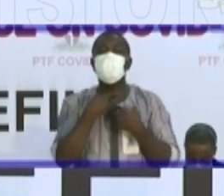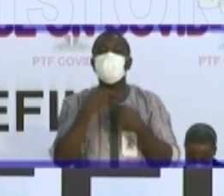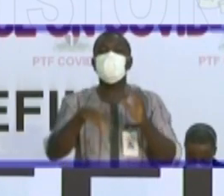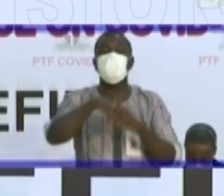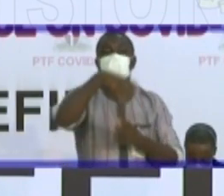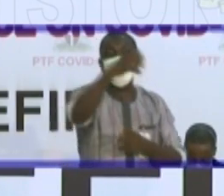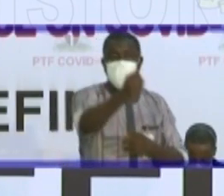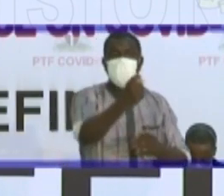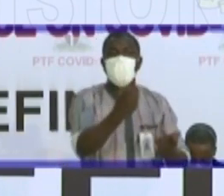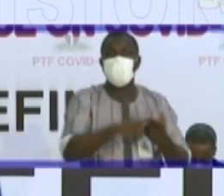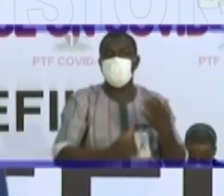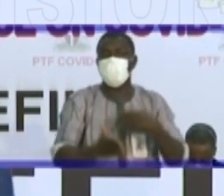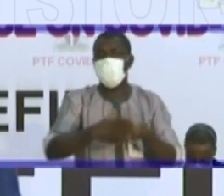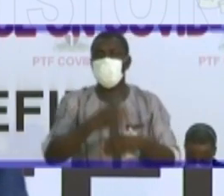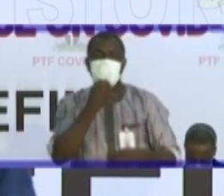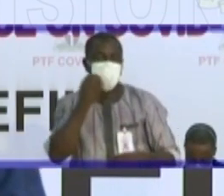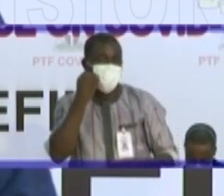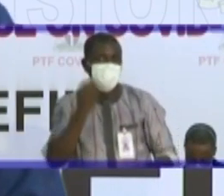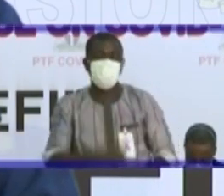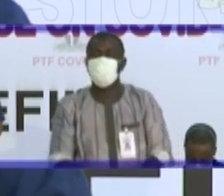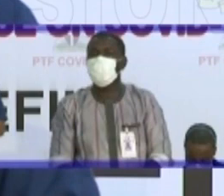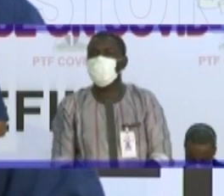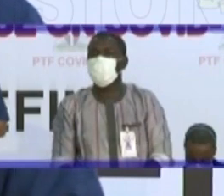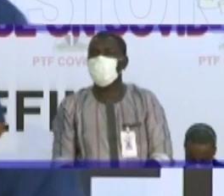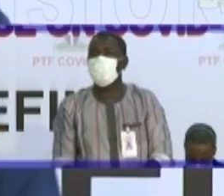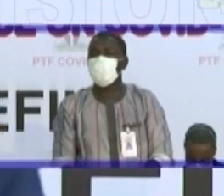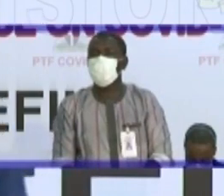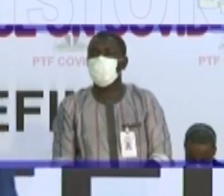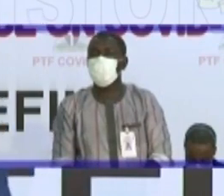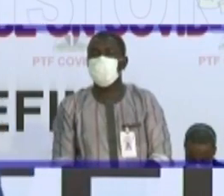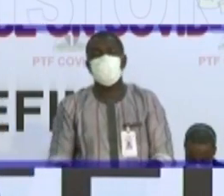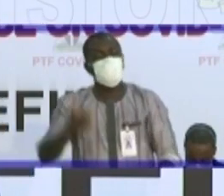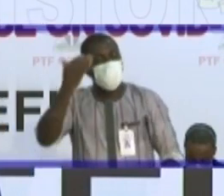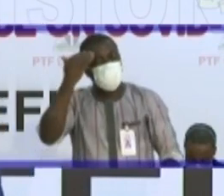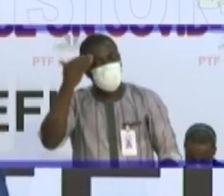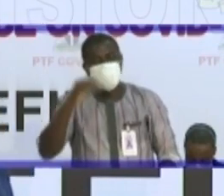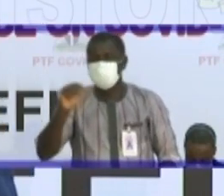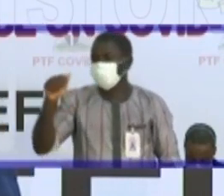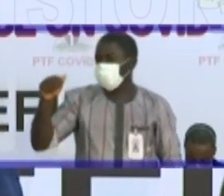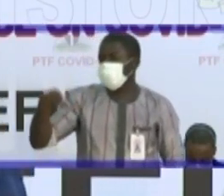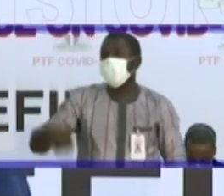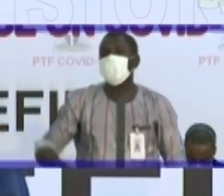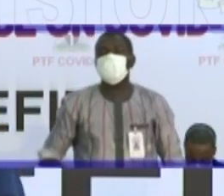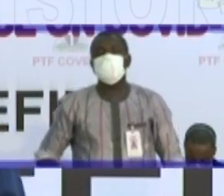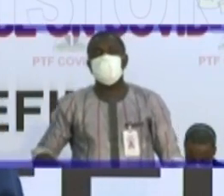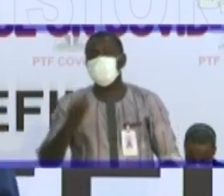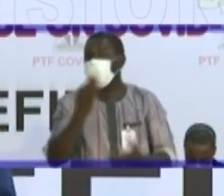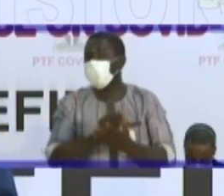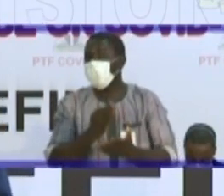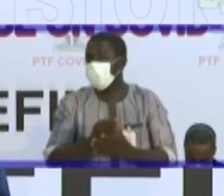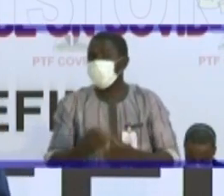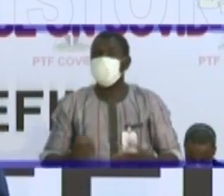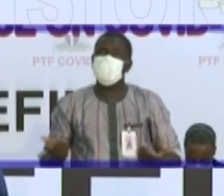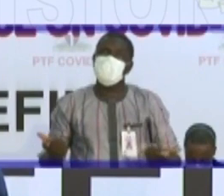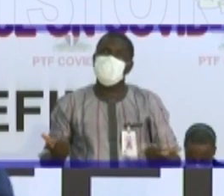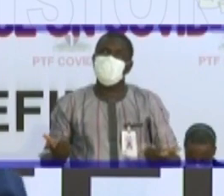to come back home. And, of course, the financial aspect of